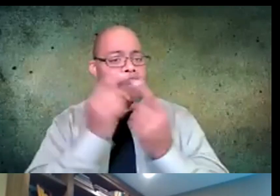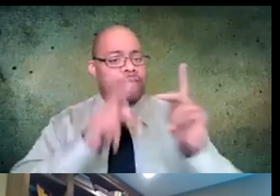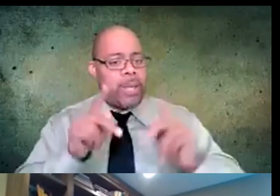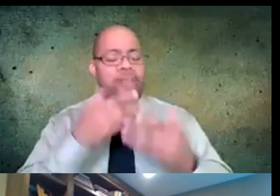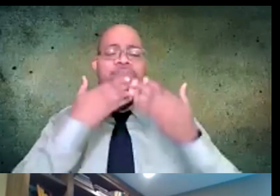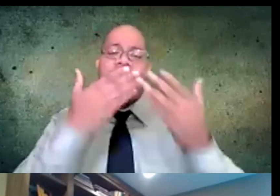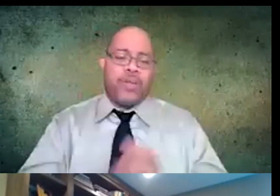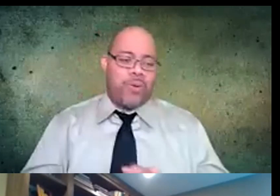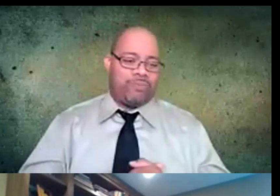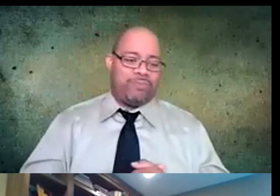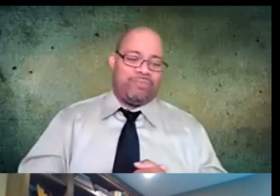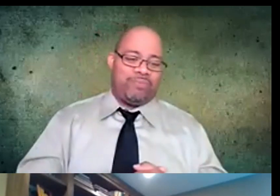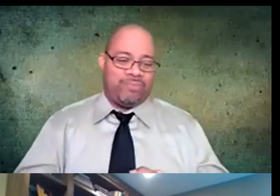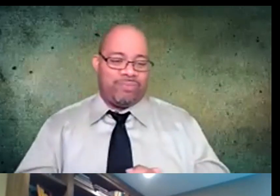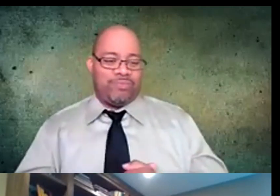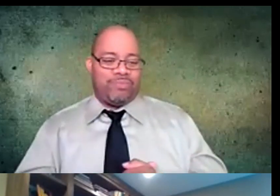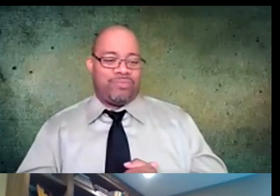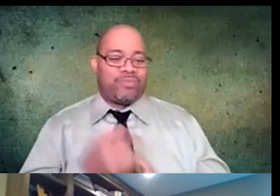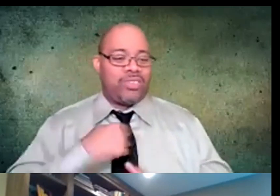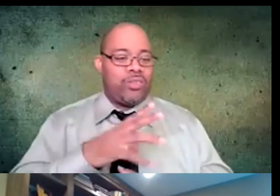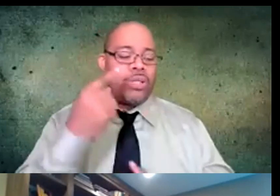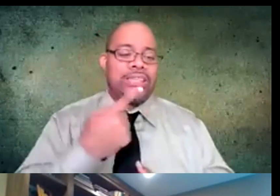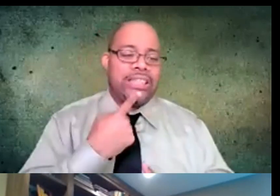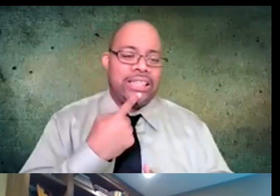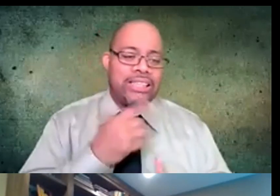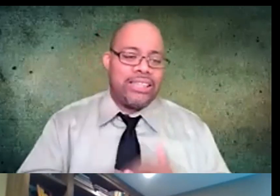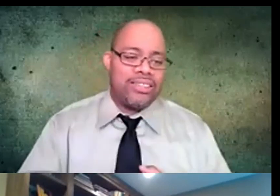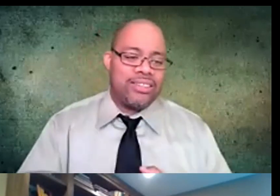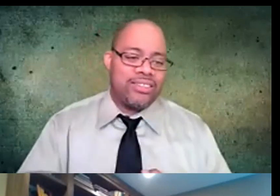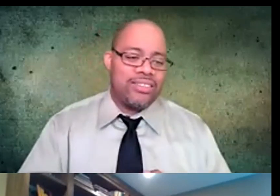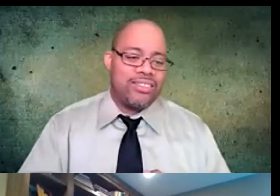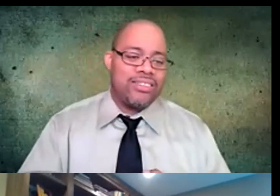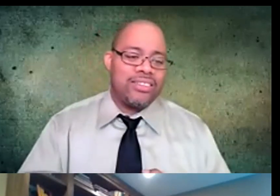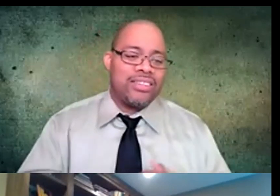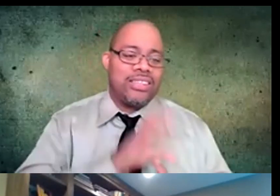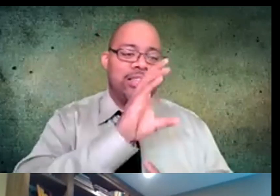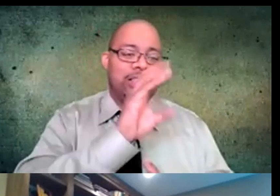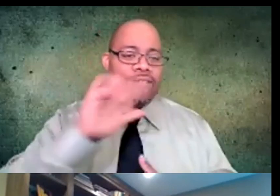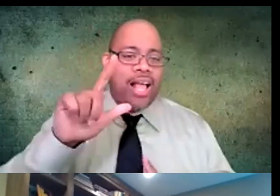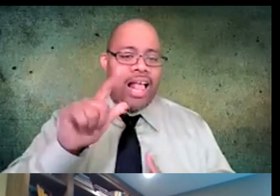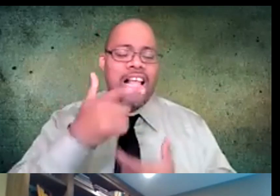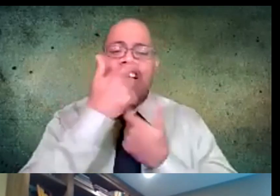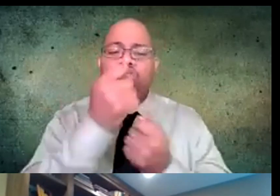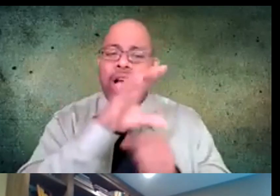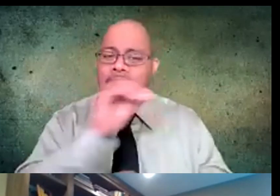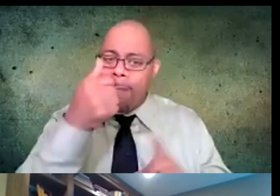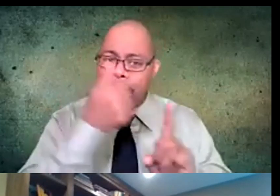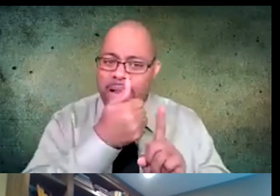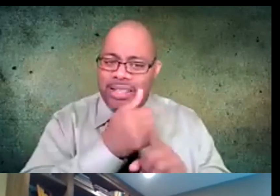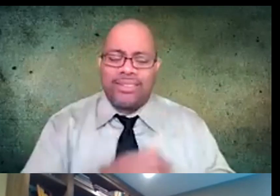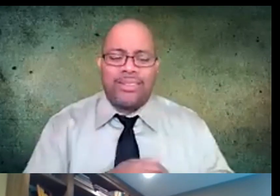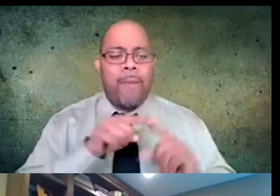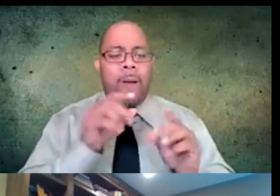Thank you. I would just say, you know, Cerevel is a very interesting company, but